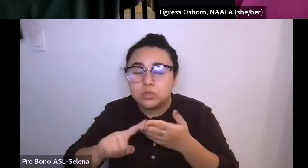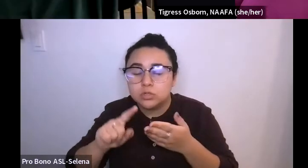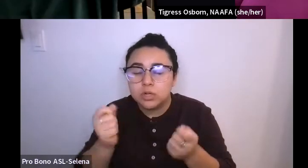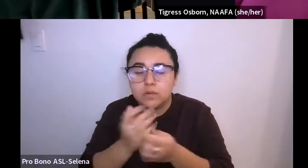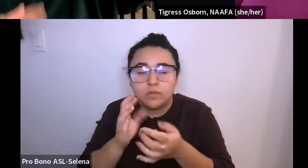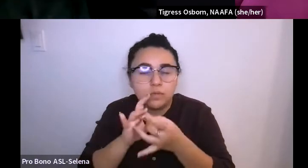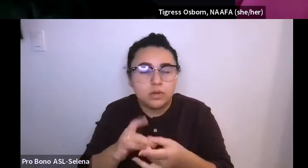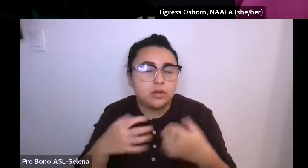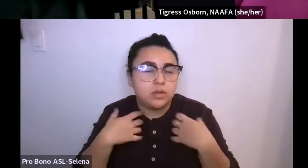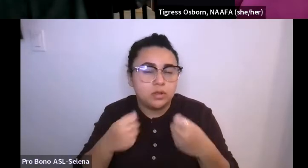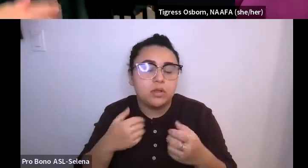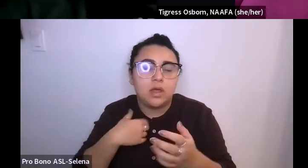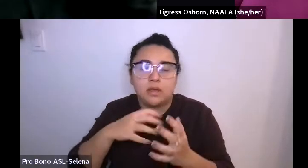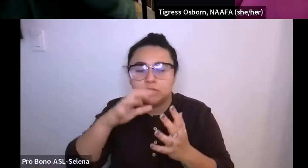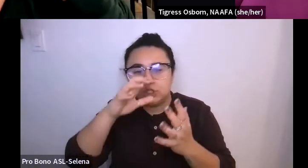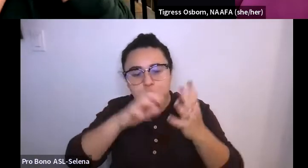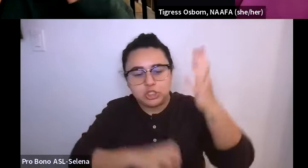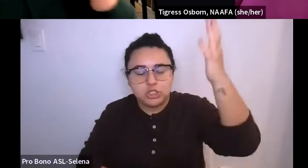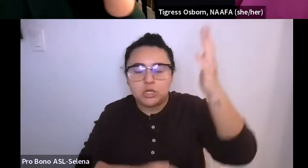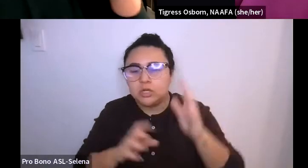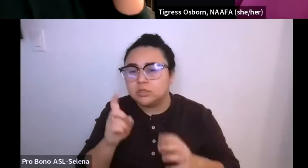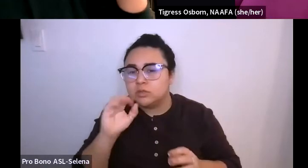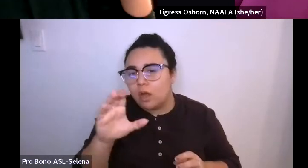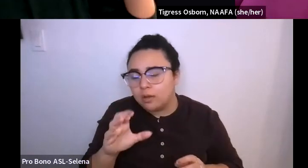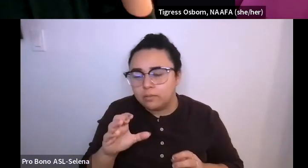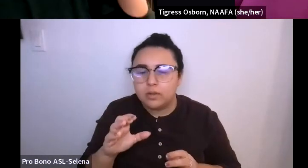we had the longest document, and I